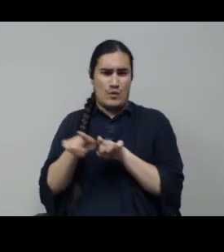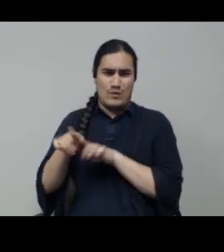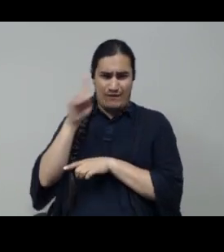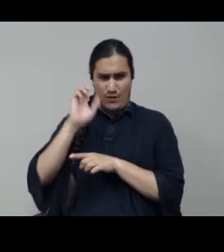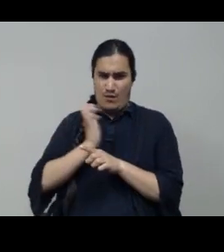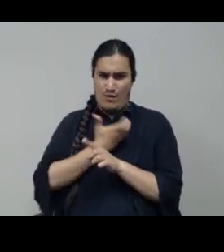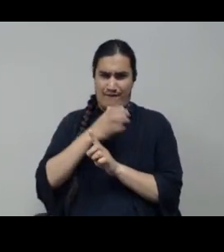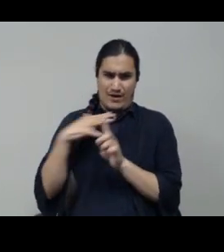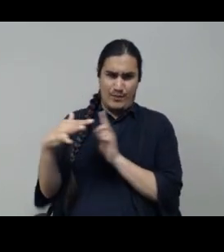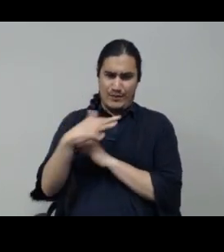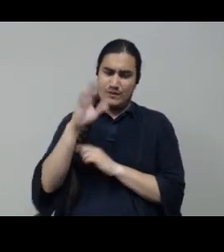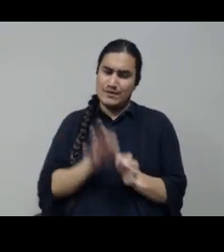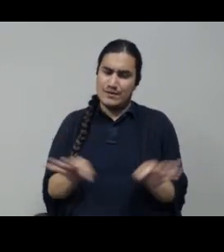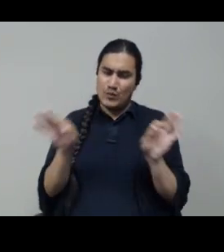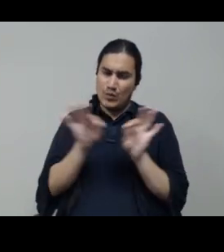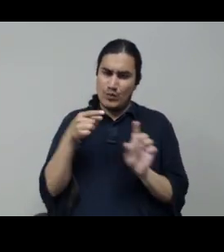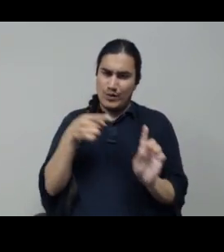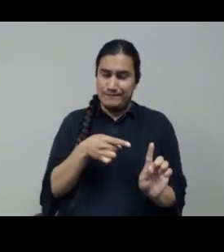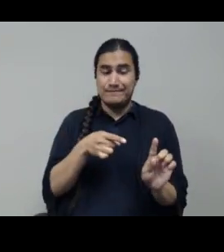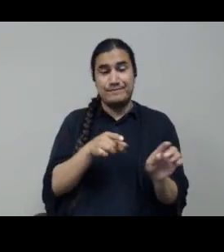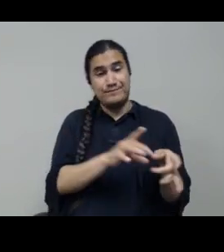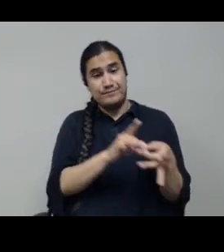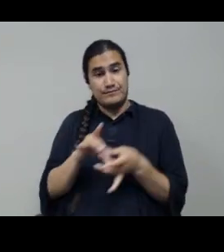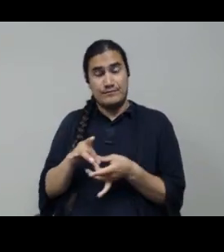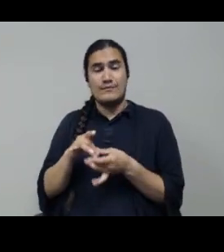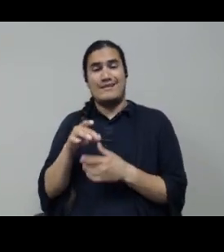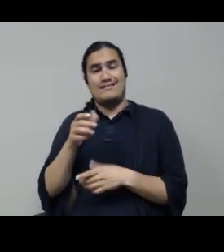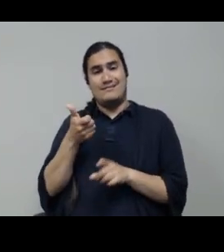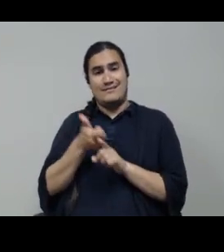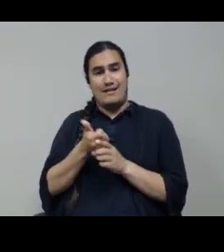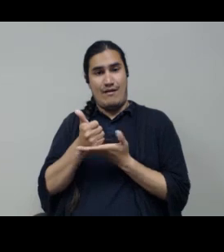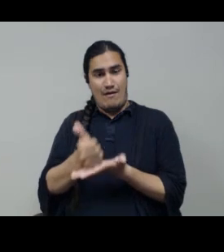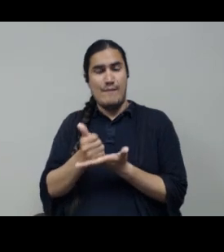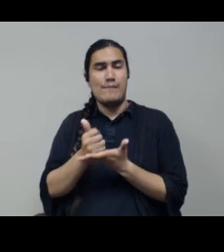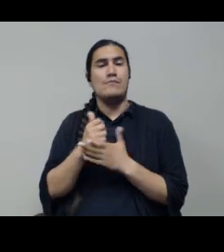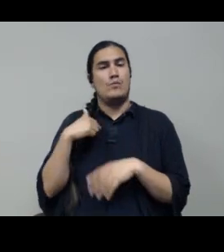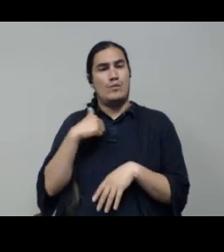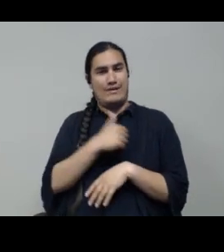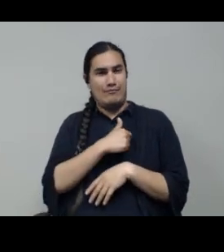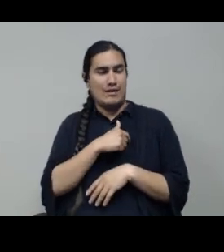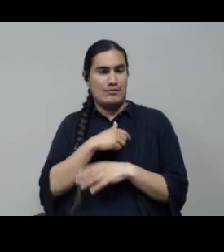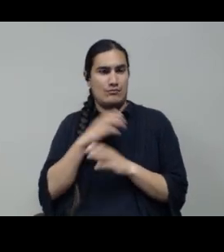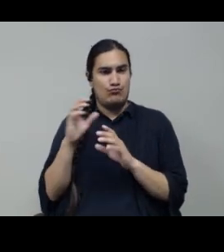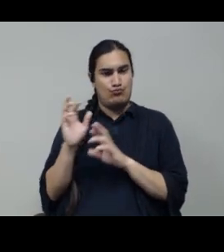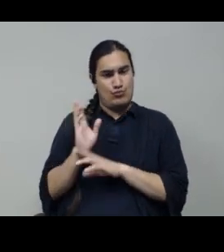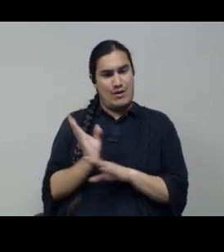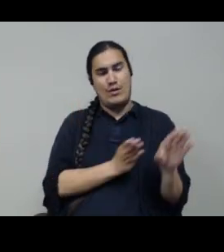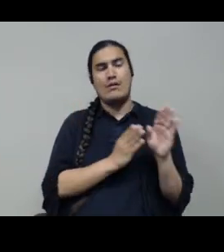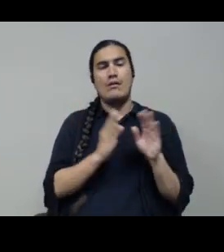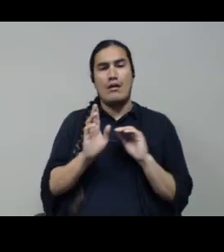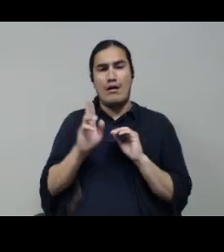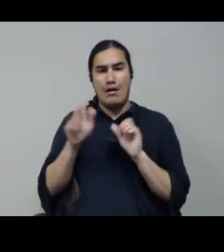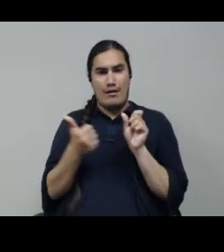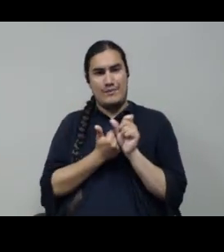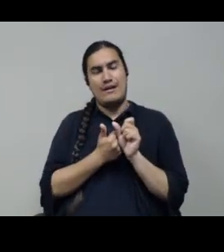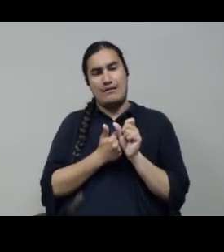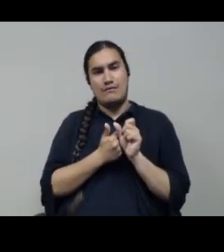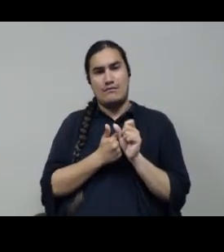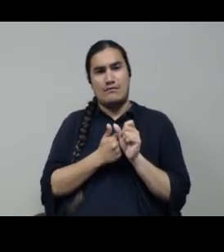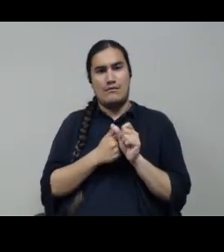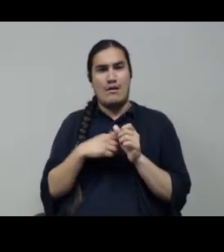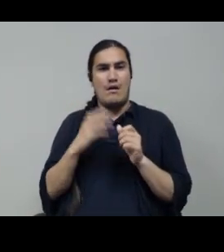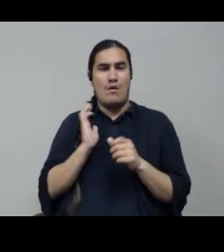point. Along those lines, the self-help counties has been preparing and updating not only the list of our 25 expenditure